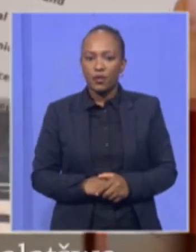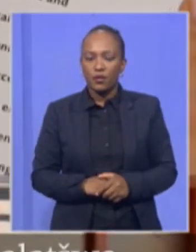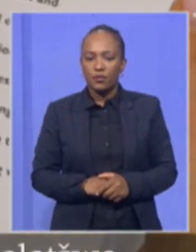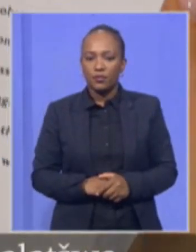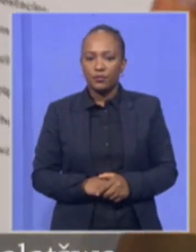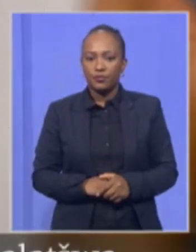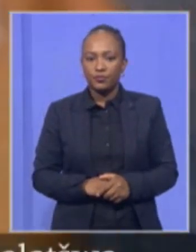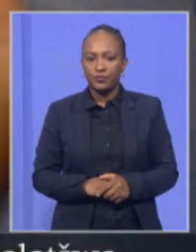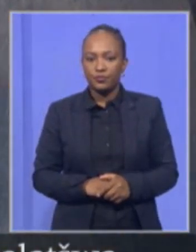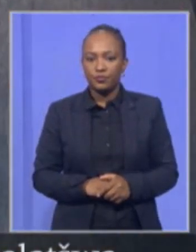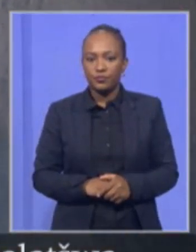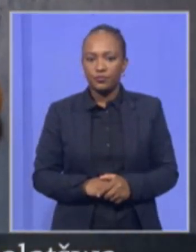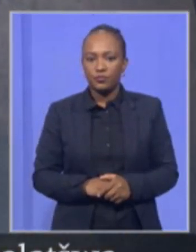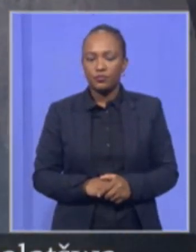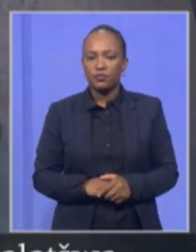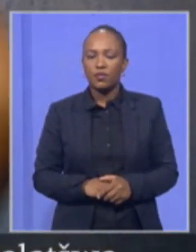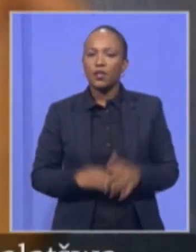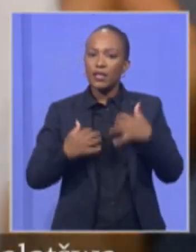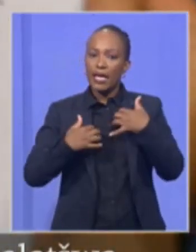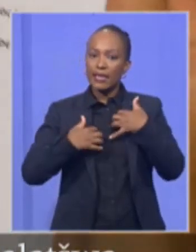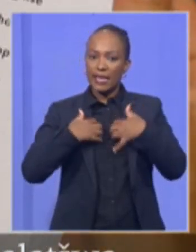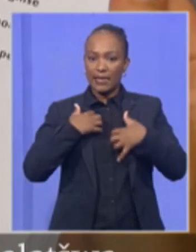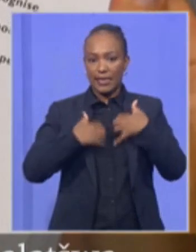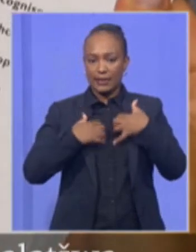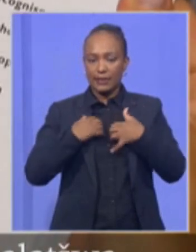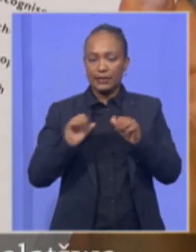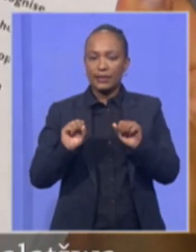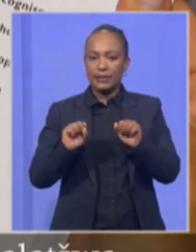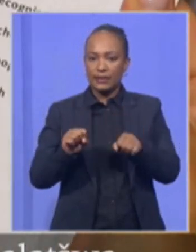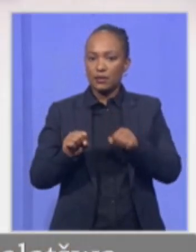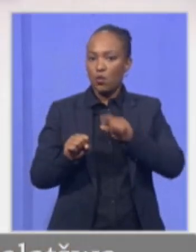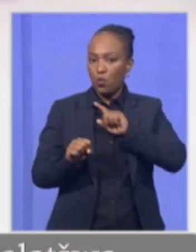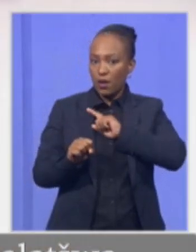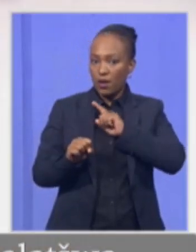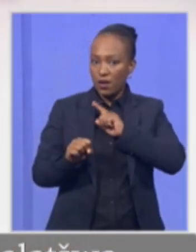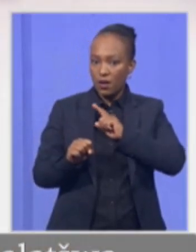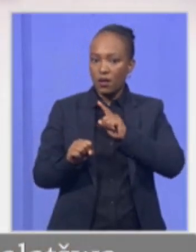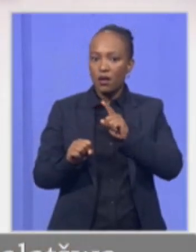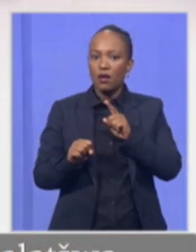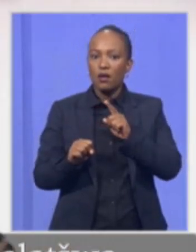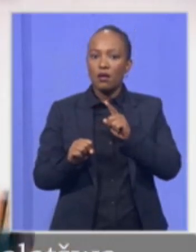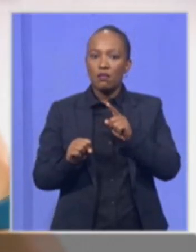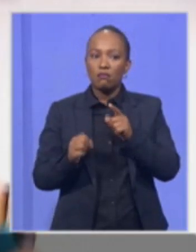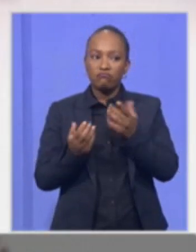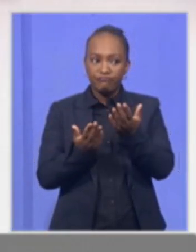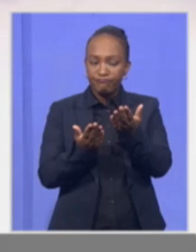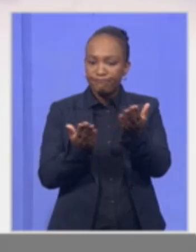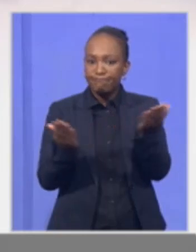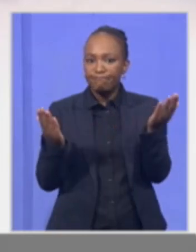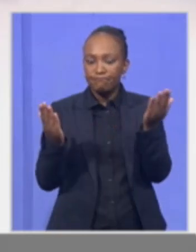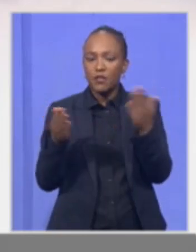The reason why we are excited is because now the public will finally